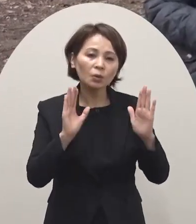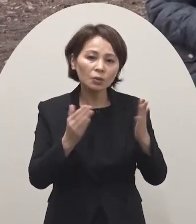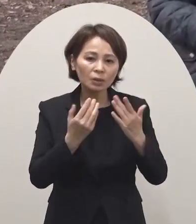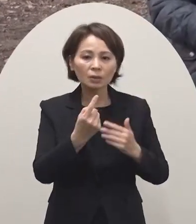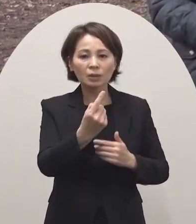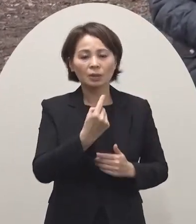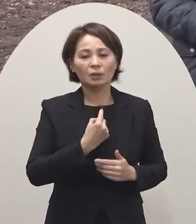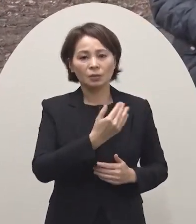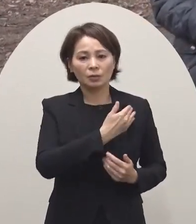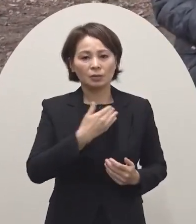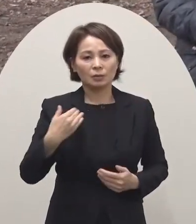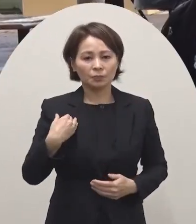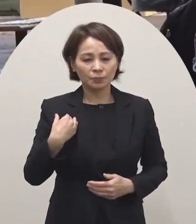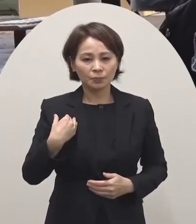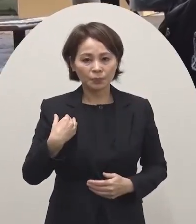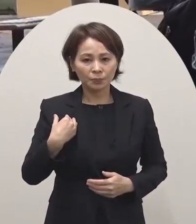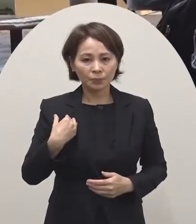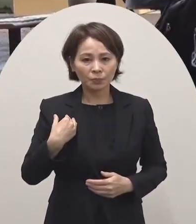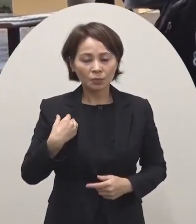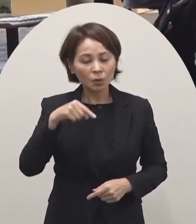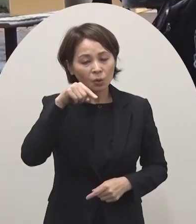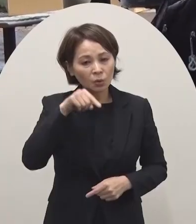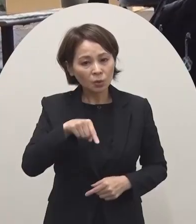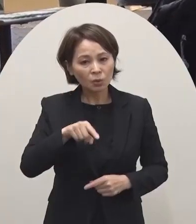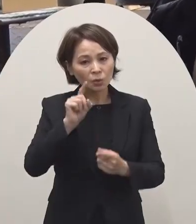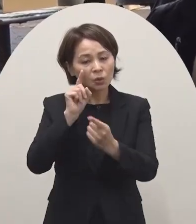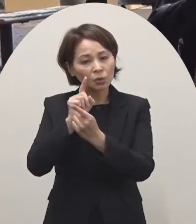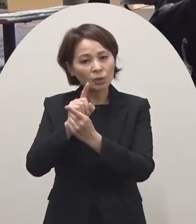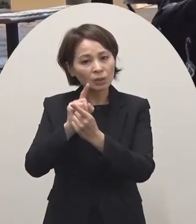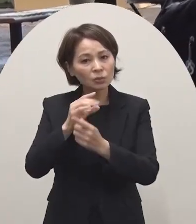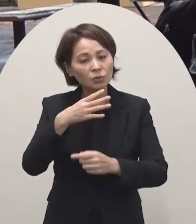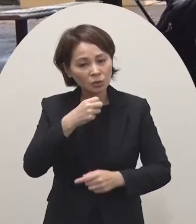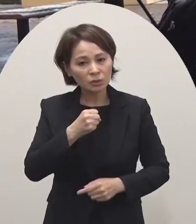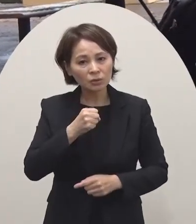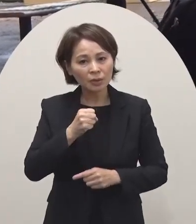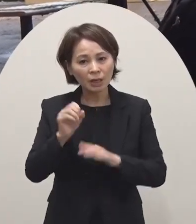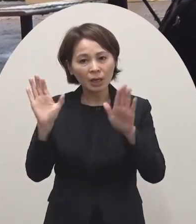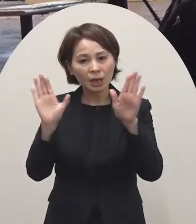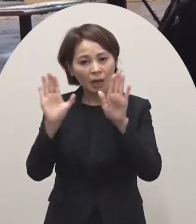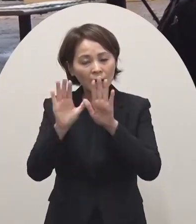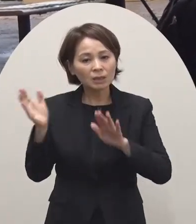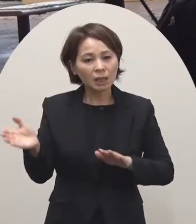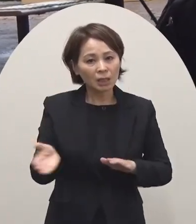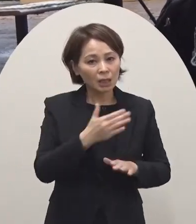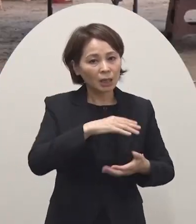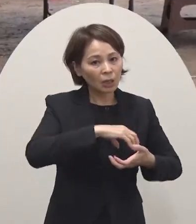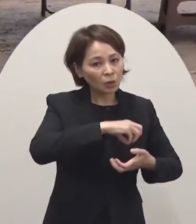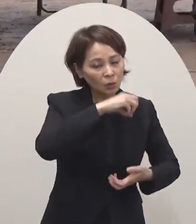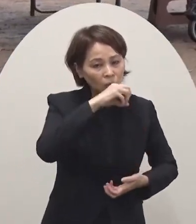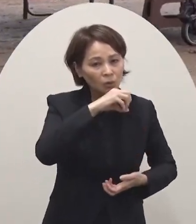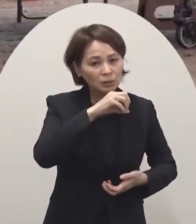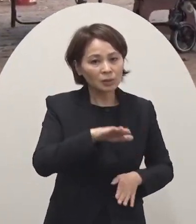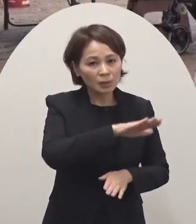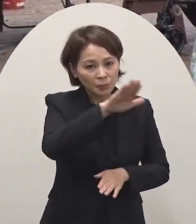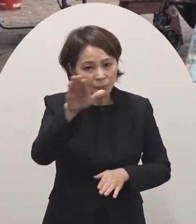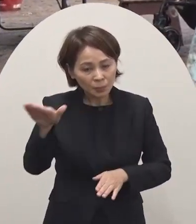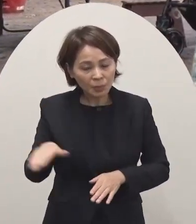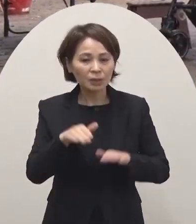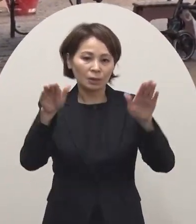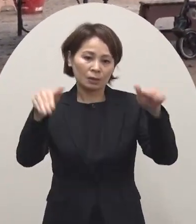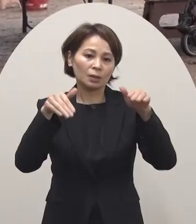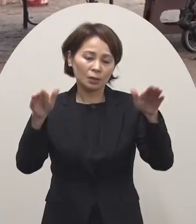hesitation. What is the target age range for the play park? Everyone is welcome, from babies to the